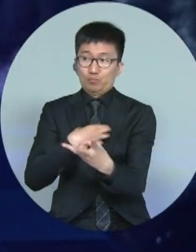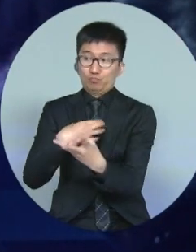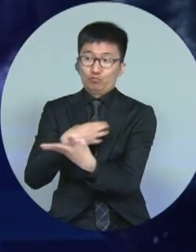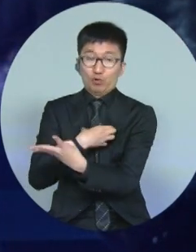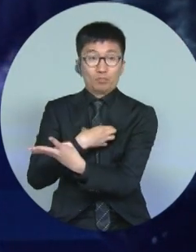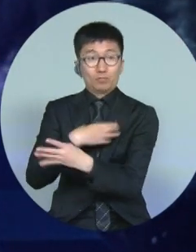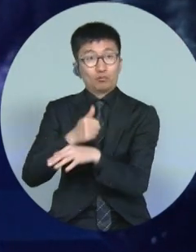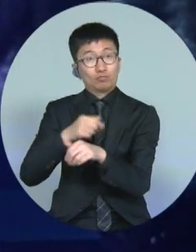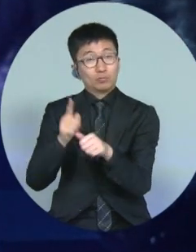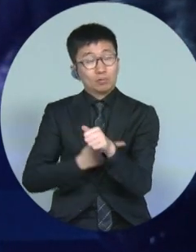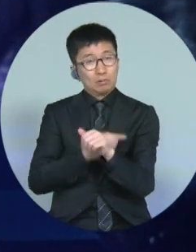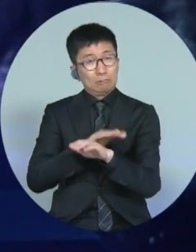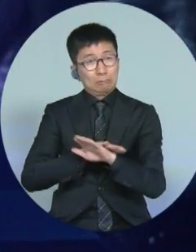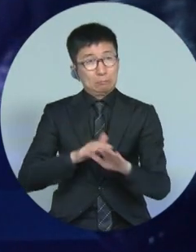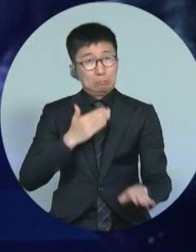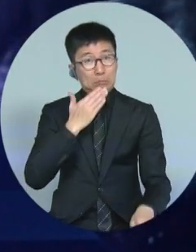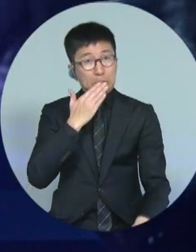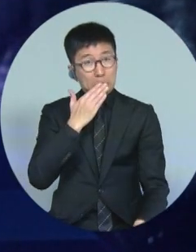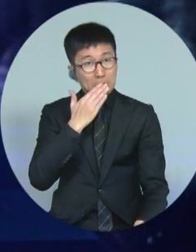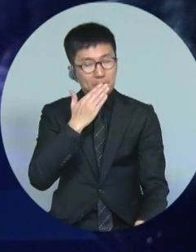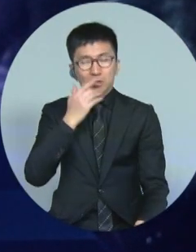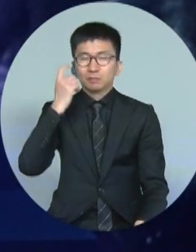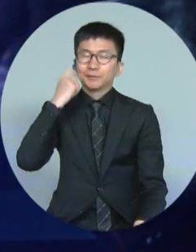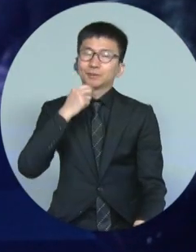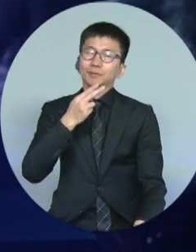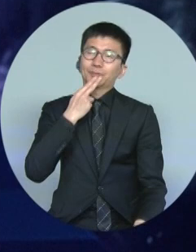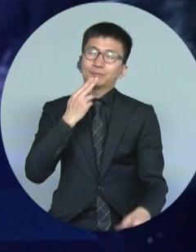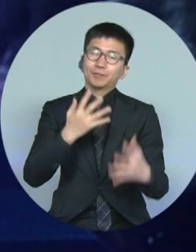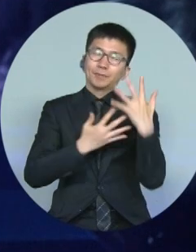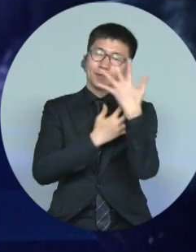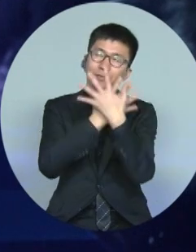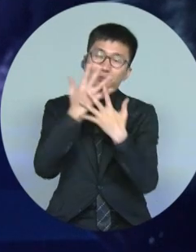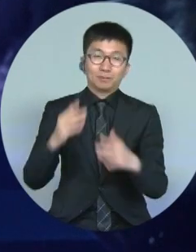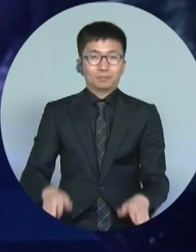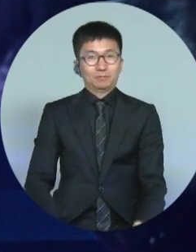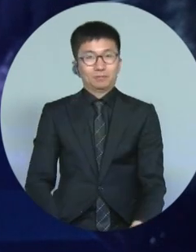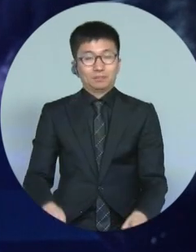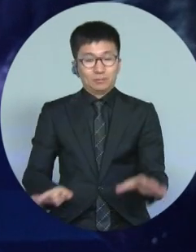Uncertainty means, for an economist, that